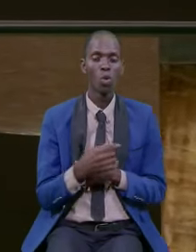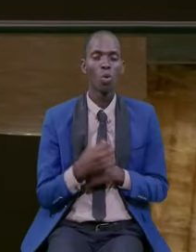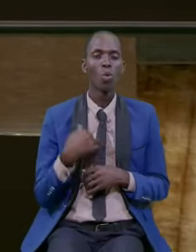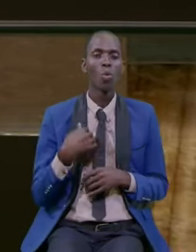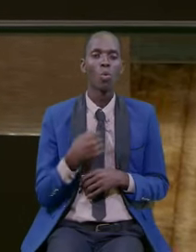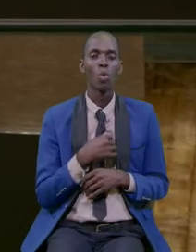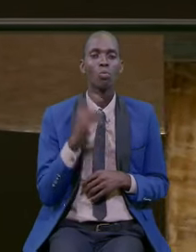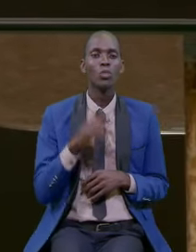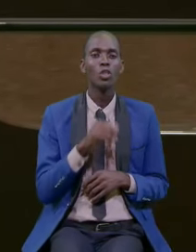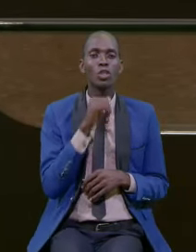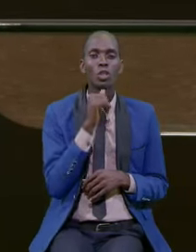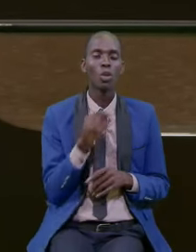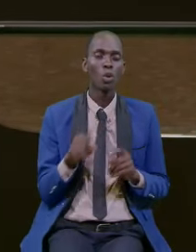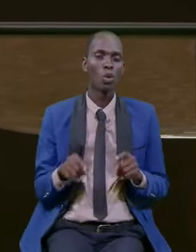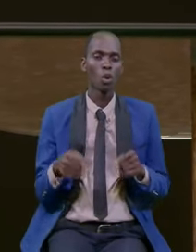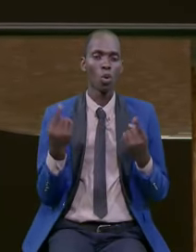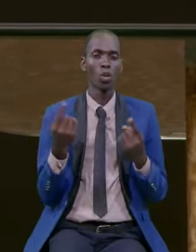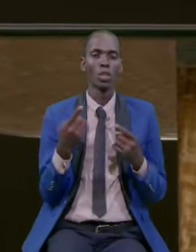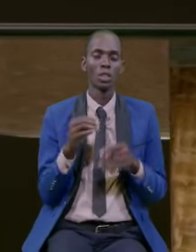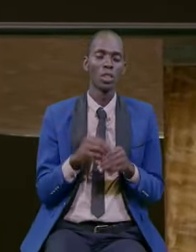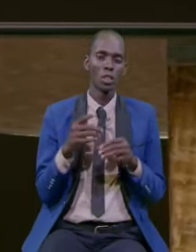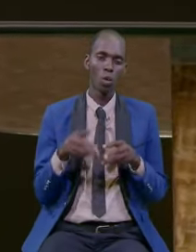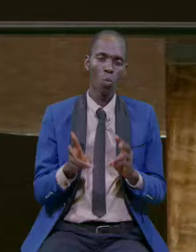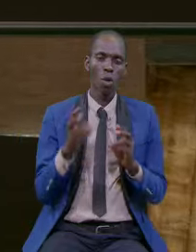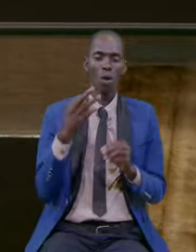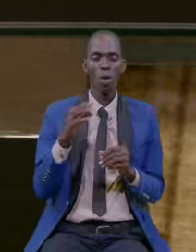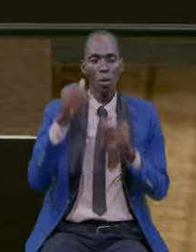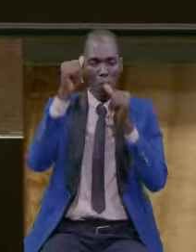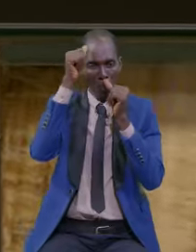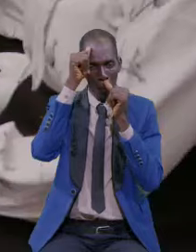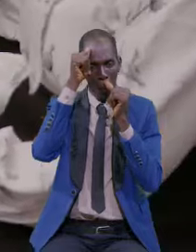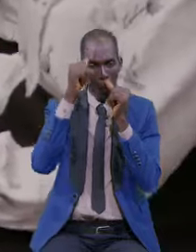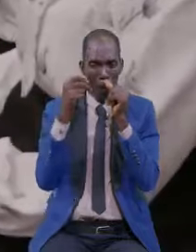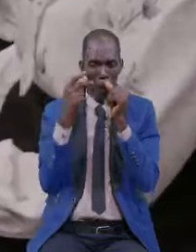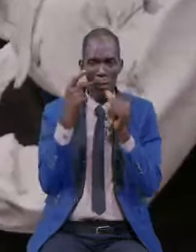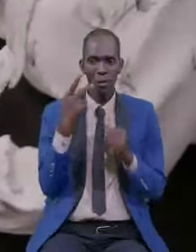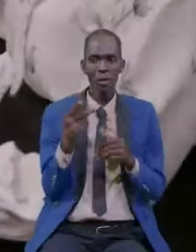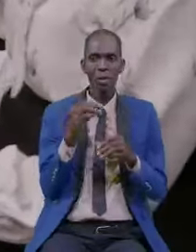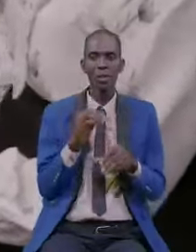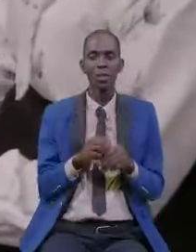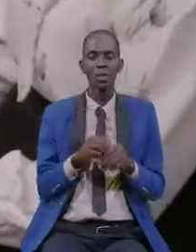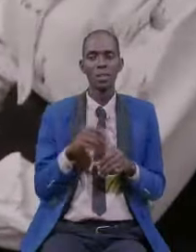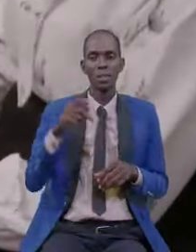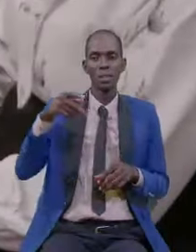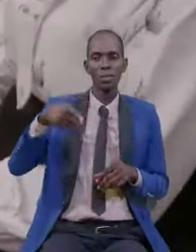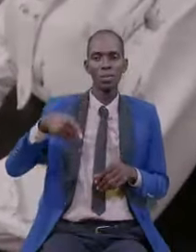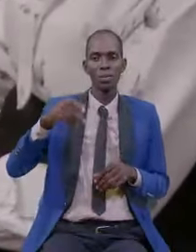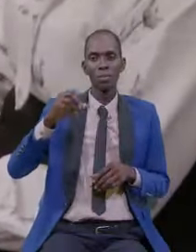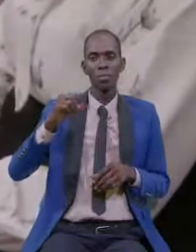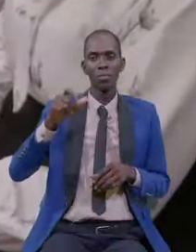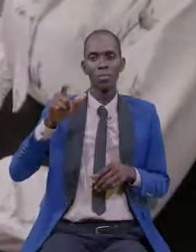way of Adam. In Psalm 51, reading from verse